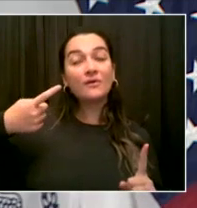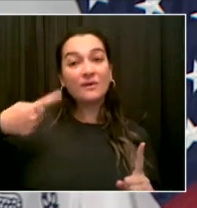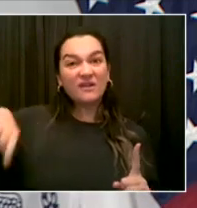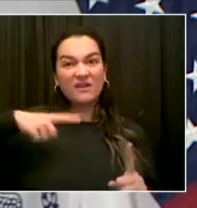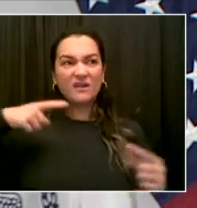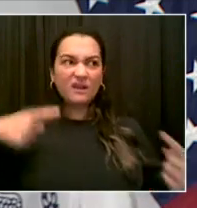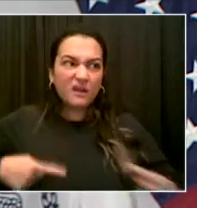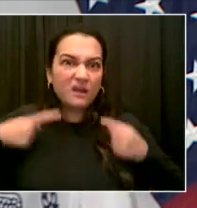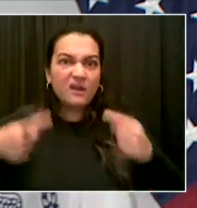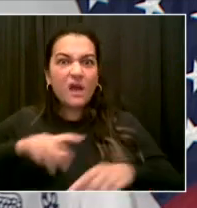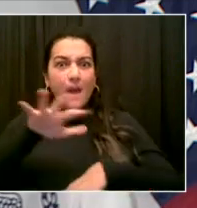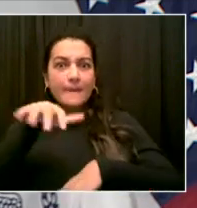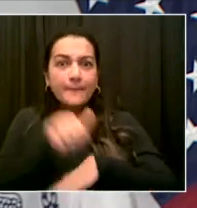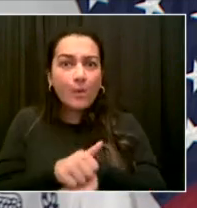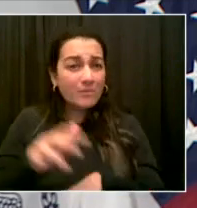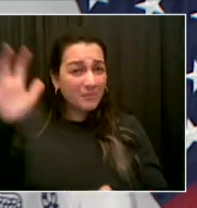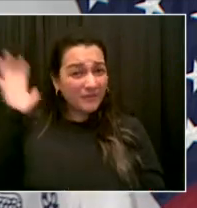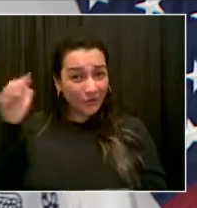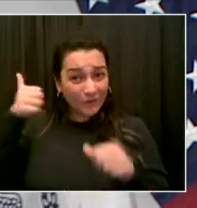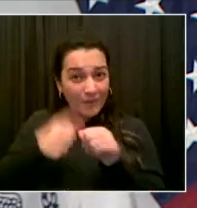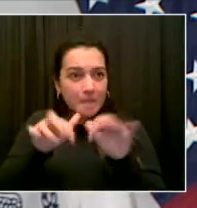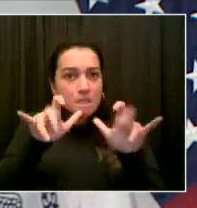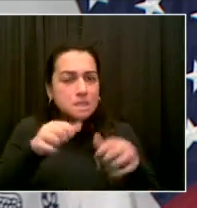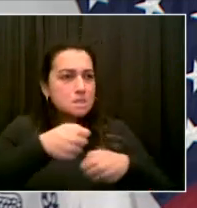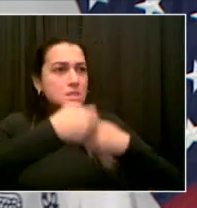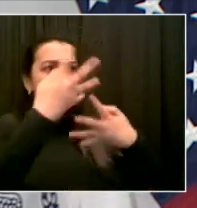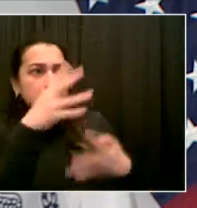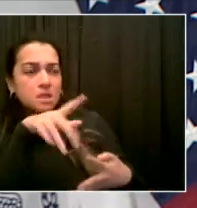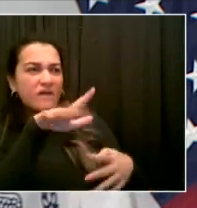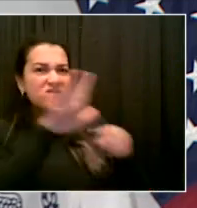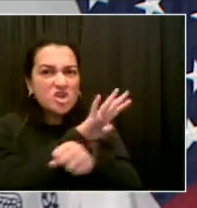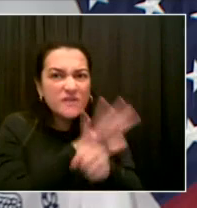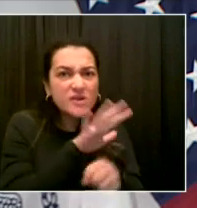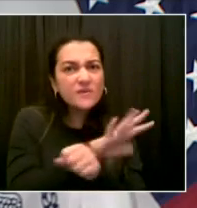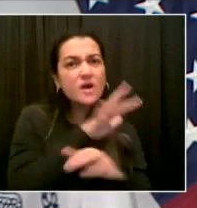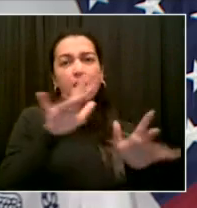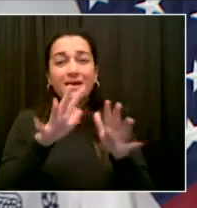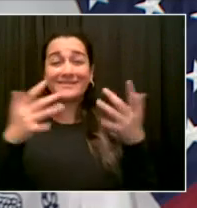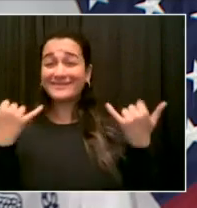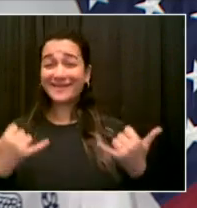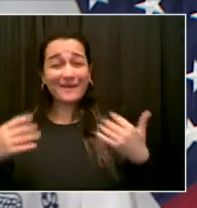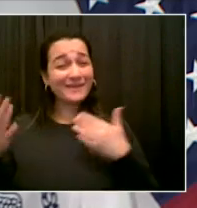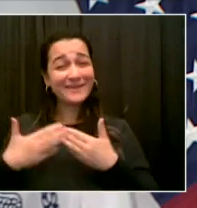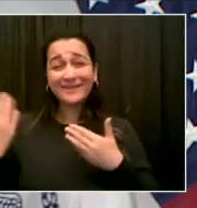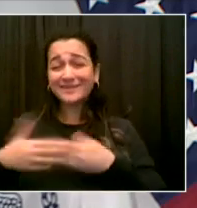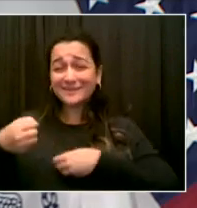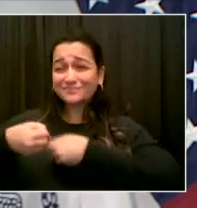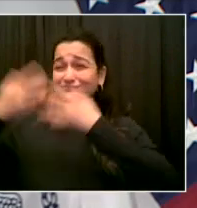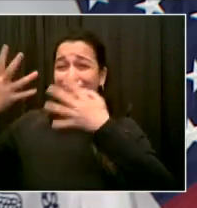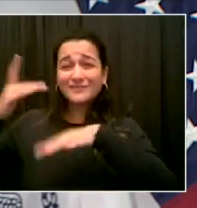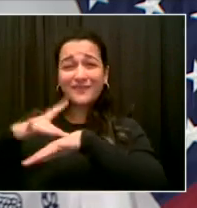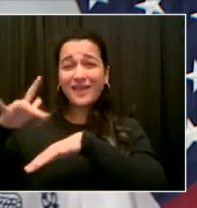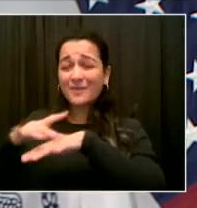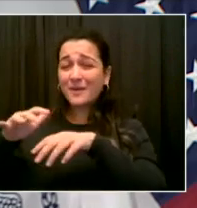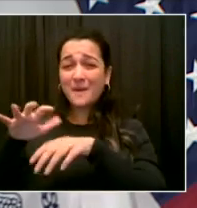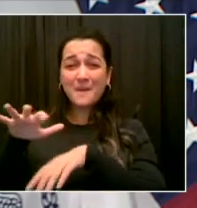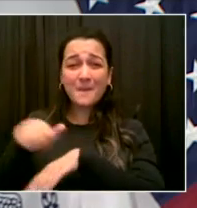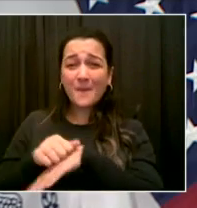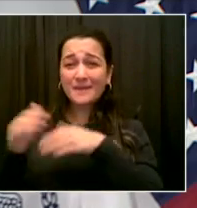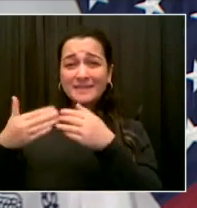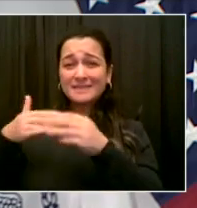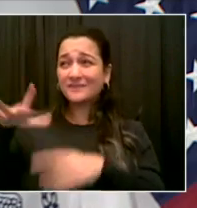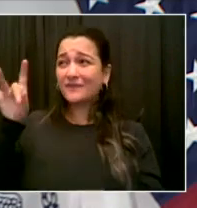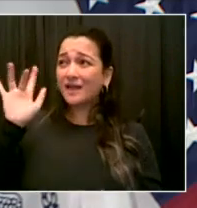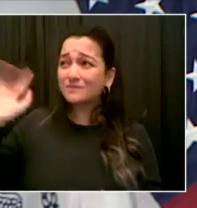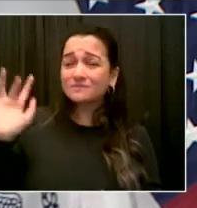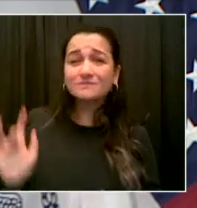people were just waiting until it got convenient are now going to come forward. And there were some people waiting to see evidence that things